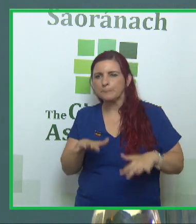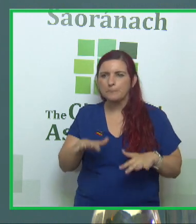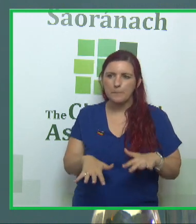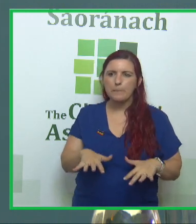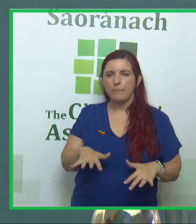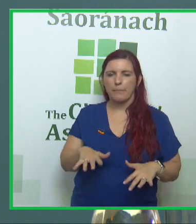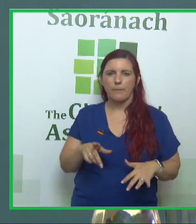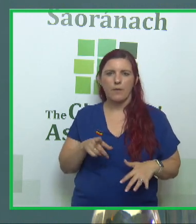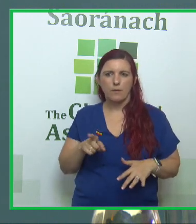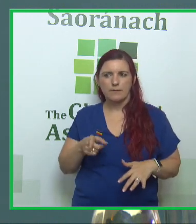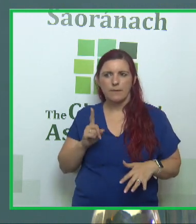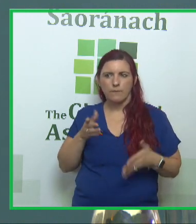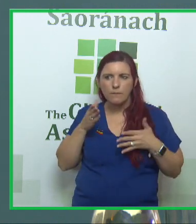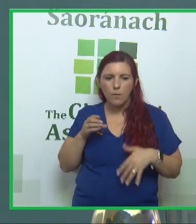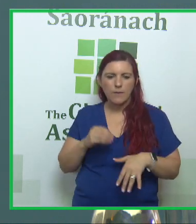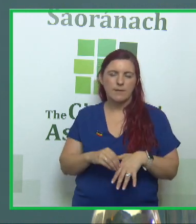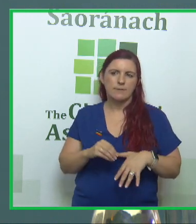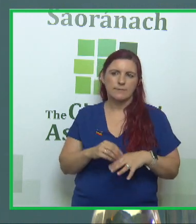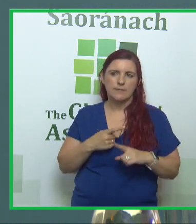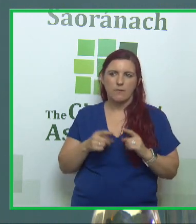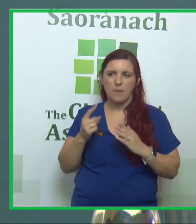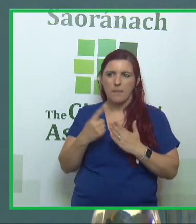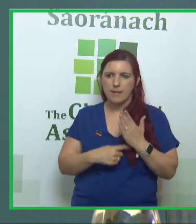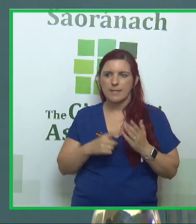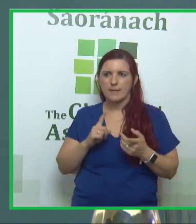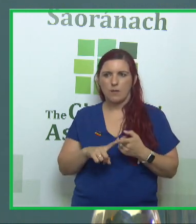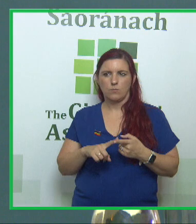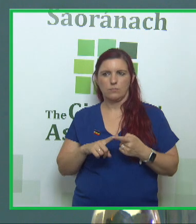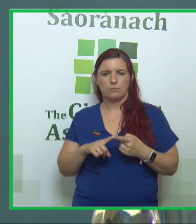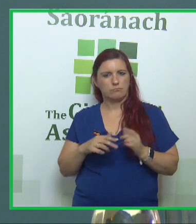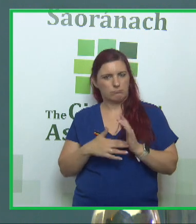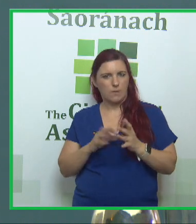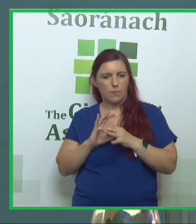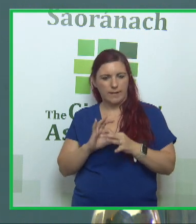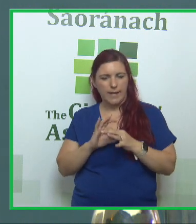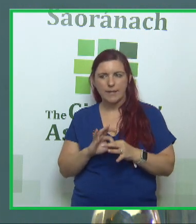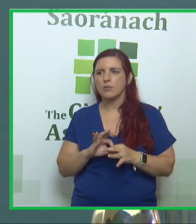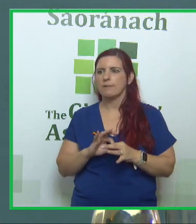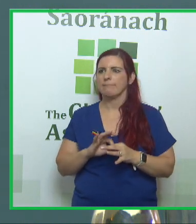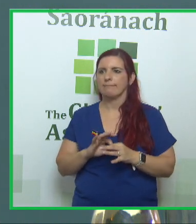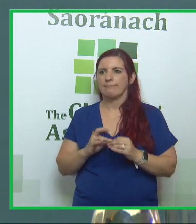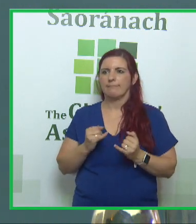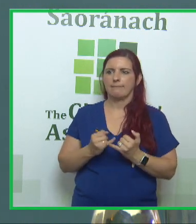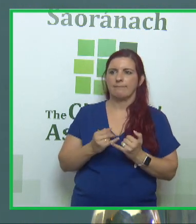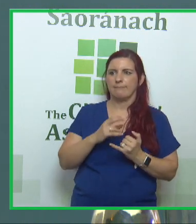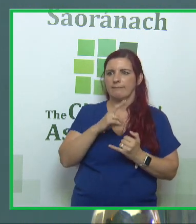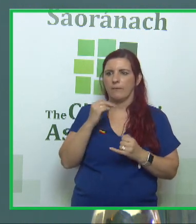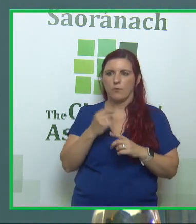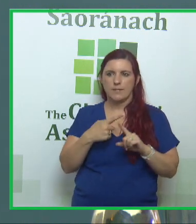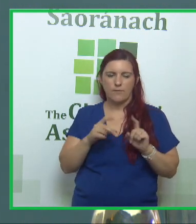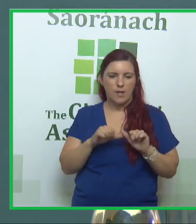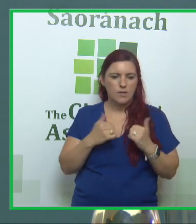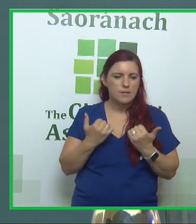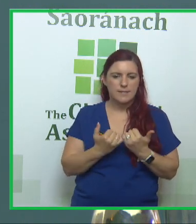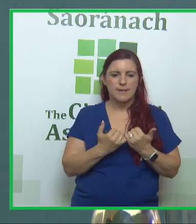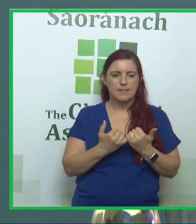So we do focus on a good neighbourhood policy, and we do engage. For example, at 48 and 51 Middle Abbey Street in